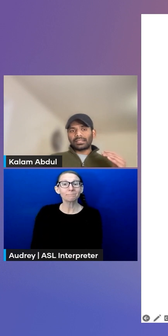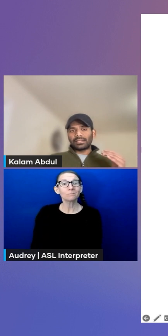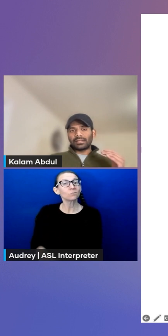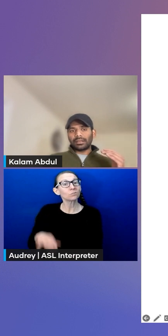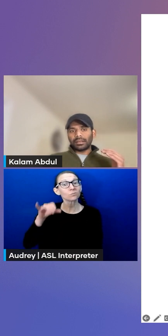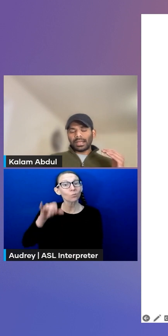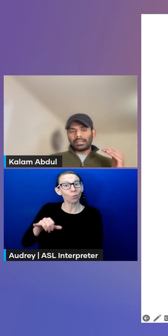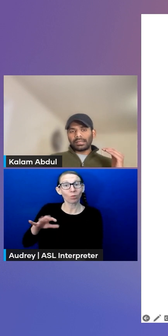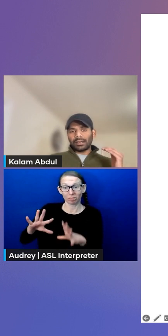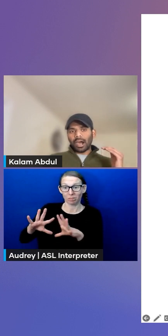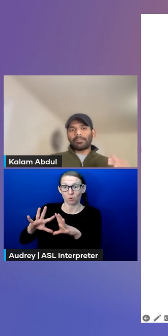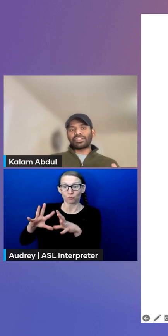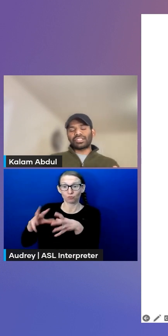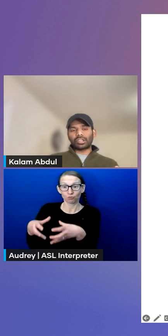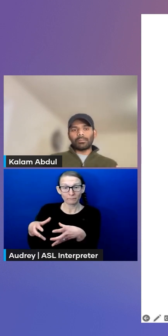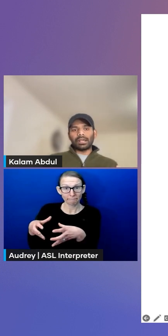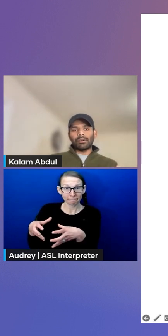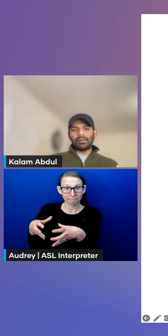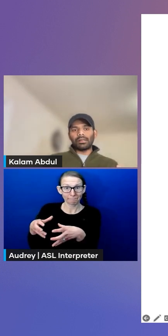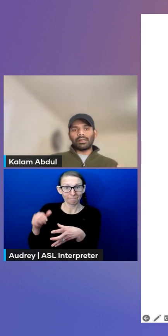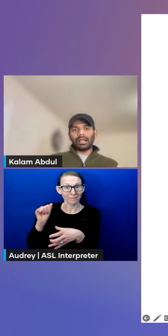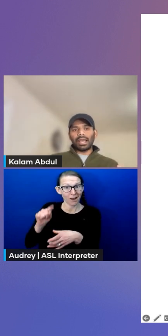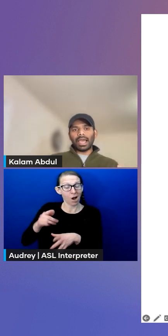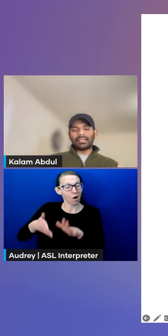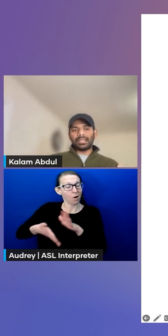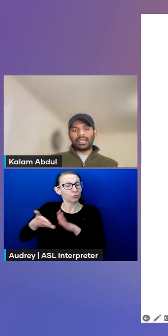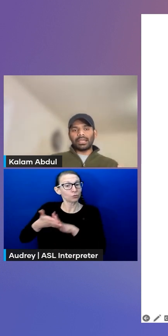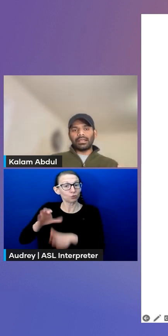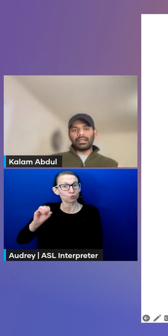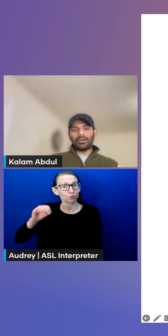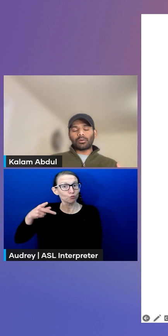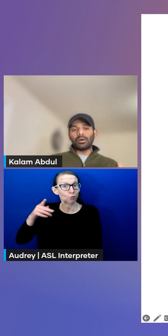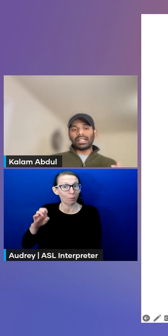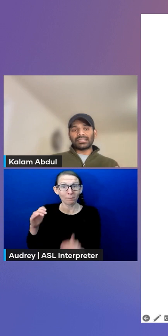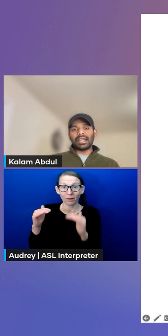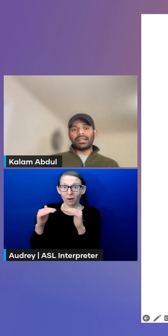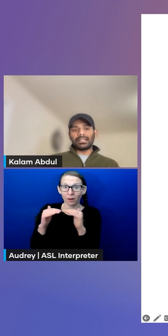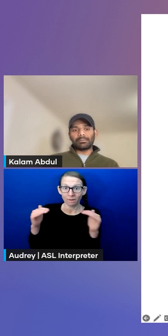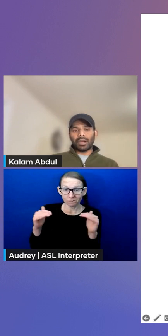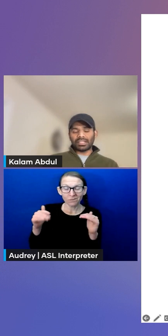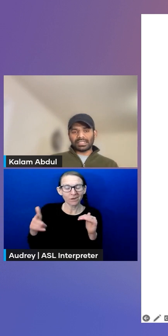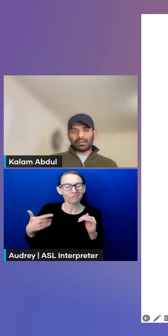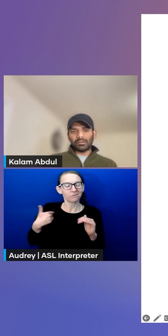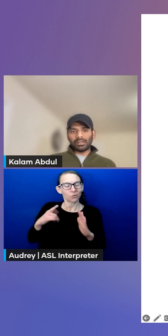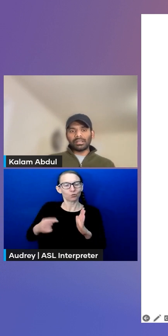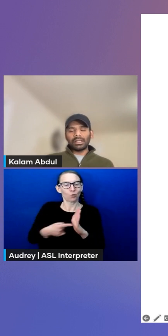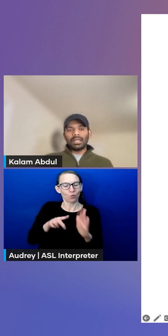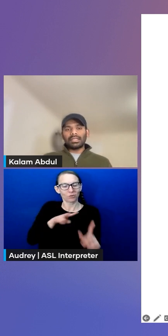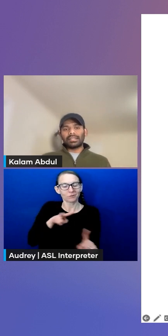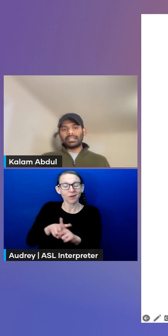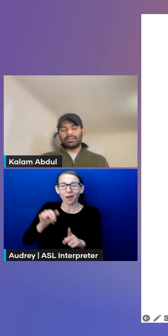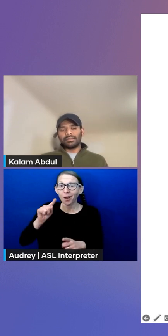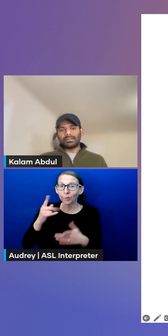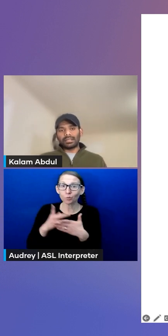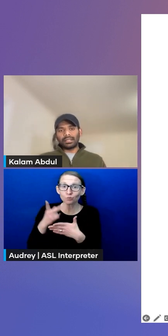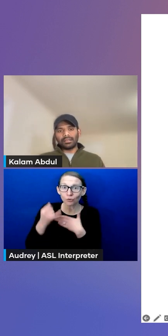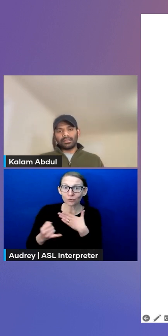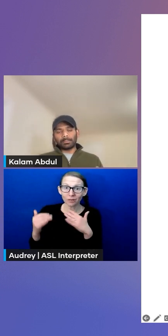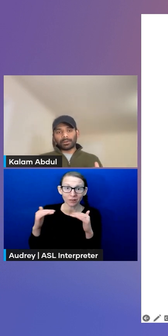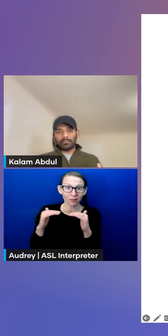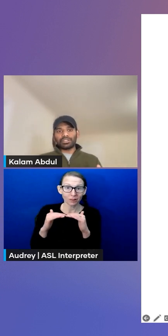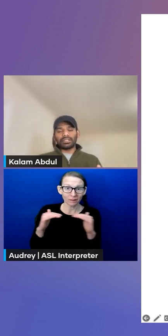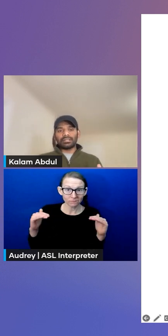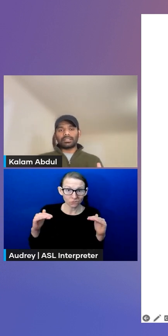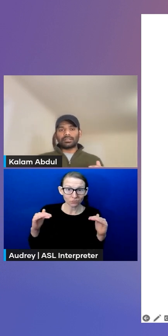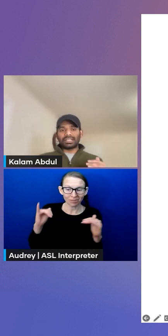at the operation scope level has a role assigned at the project level that gives